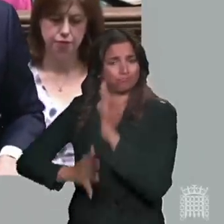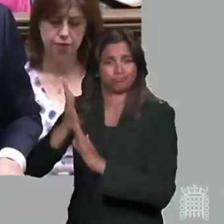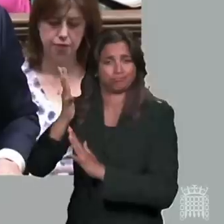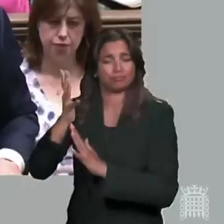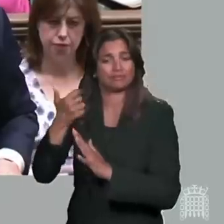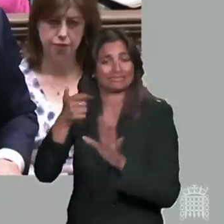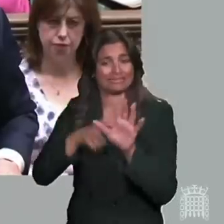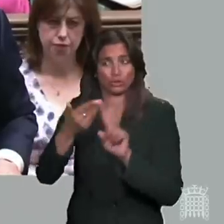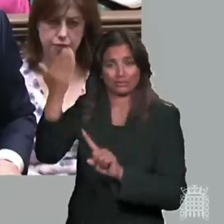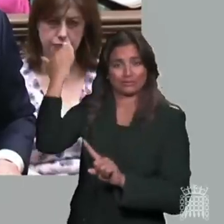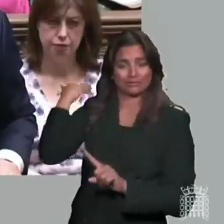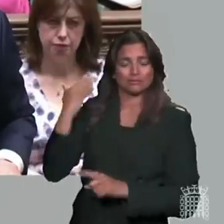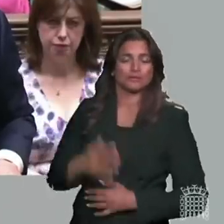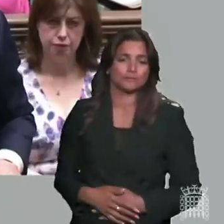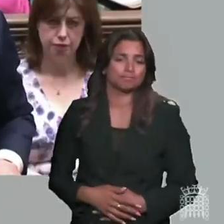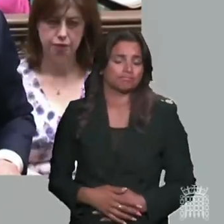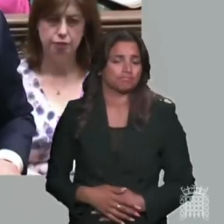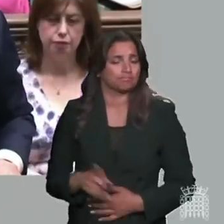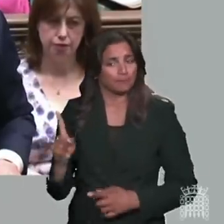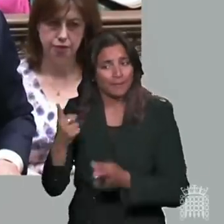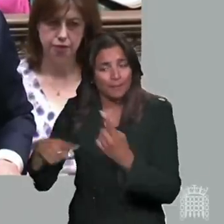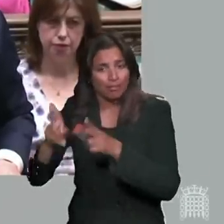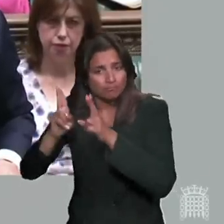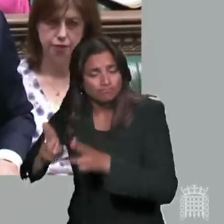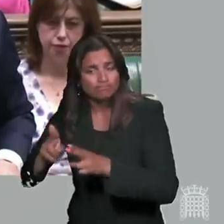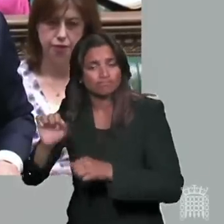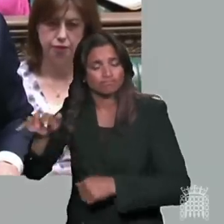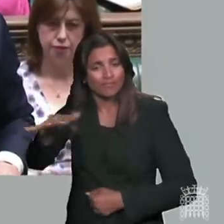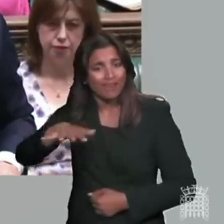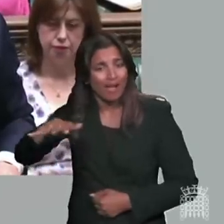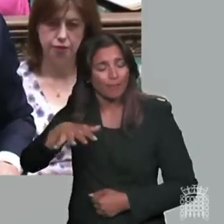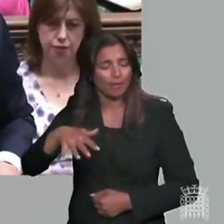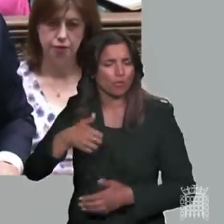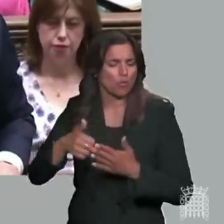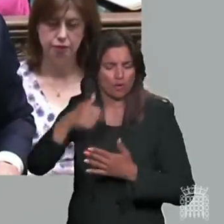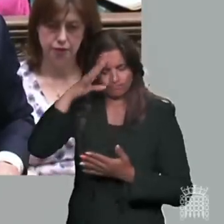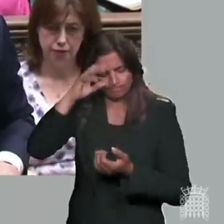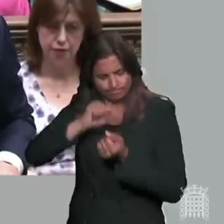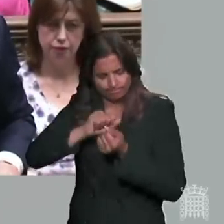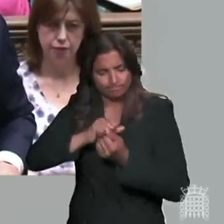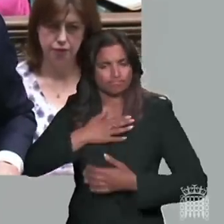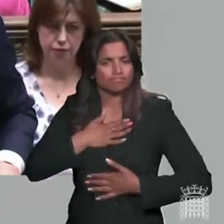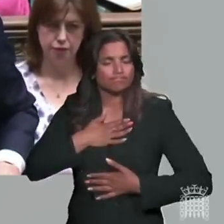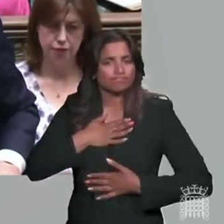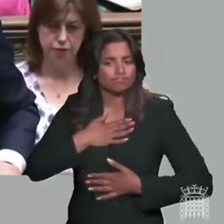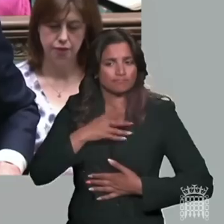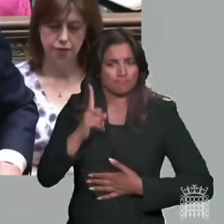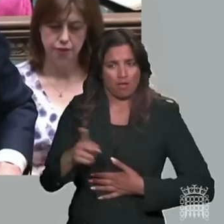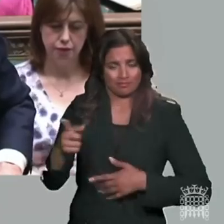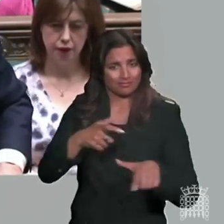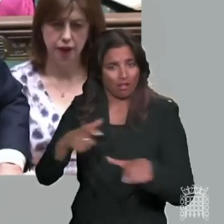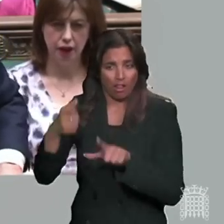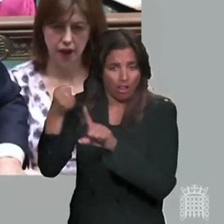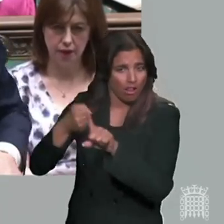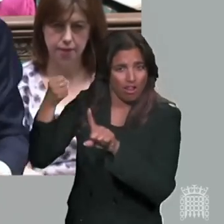and their families are always in our hearts, but 6 years on, the justice they're fighting for is long